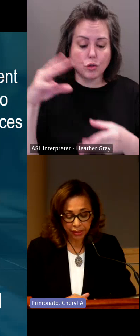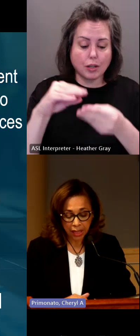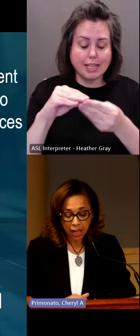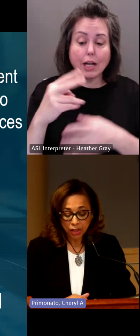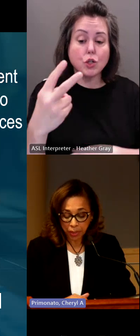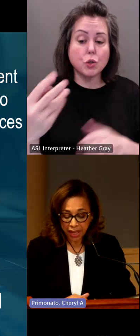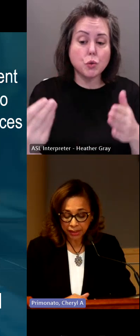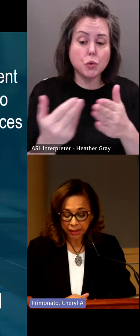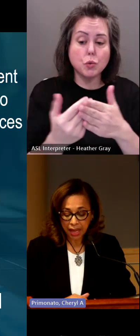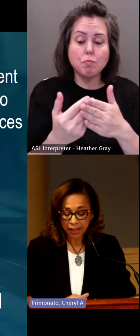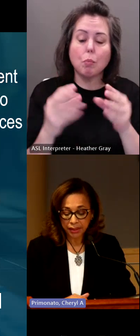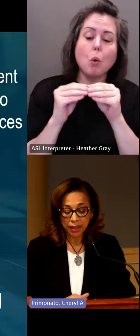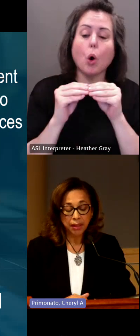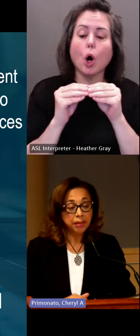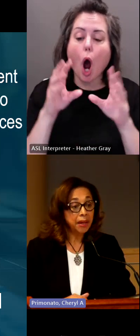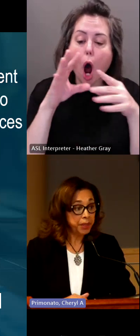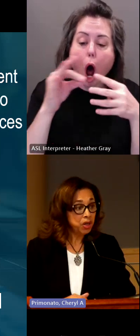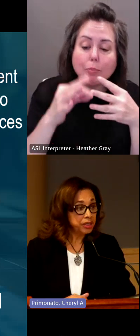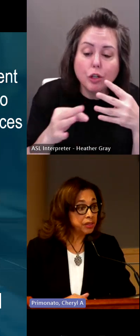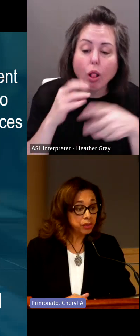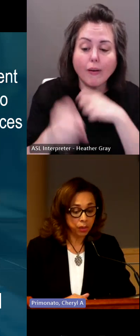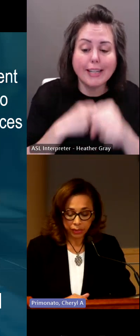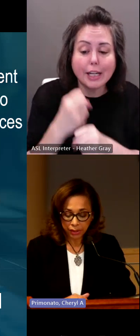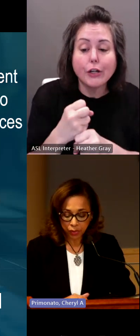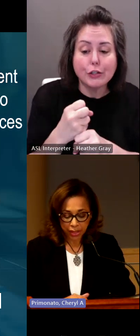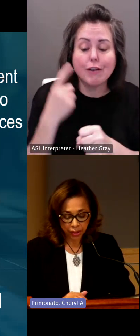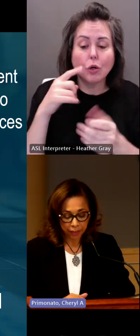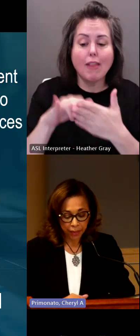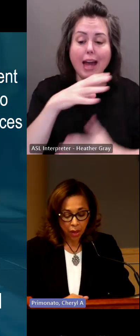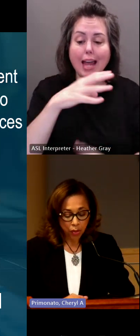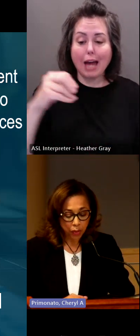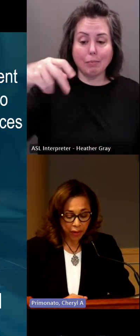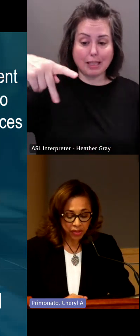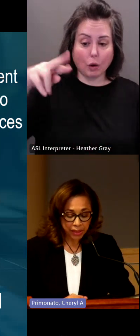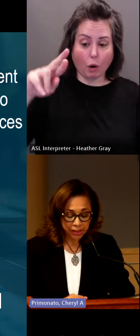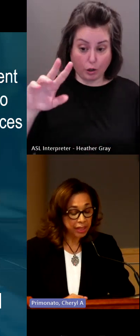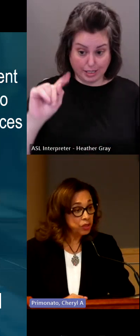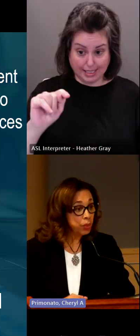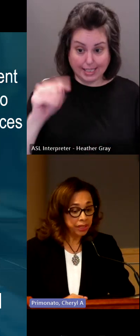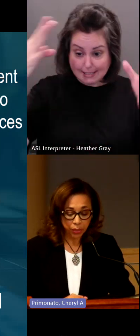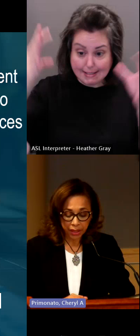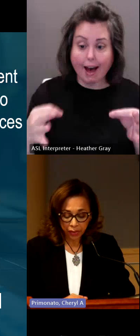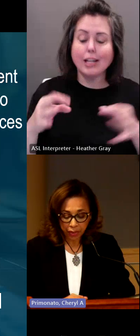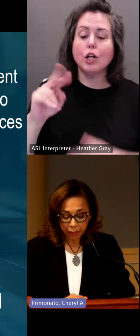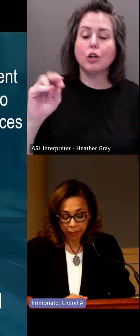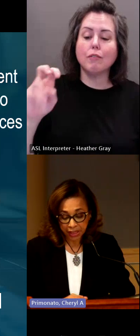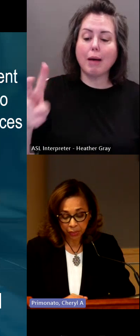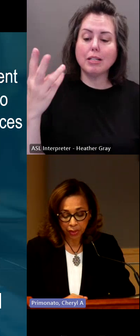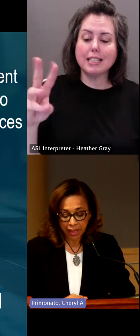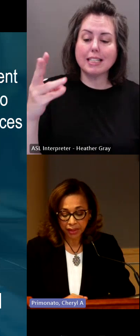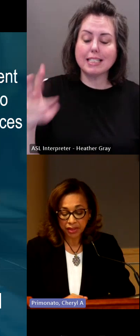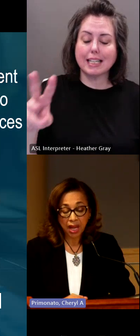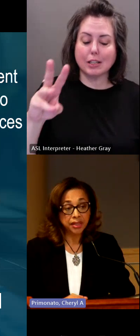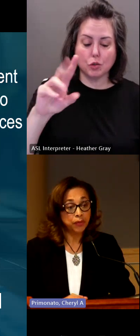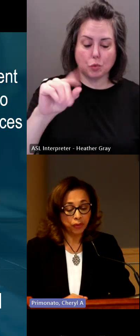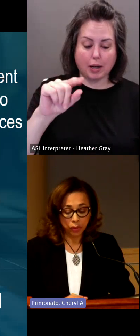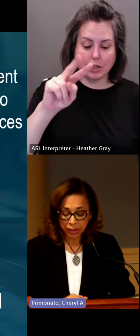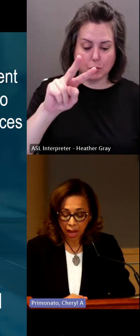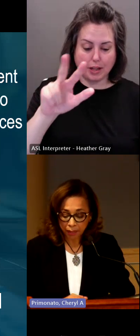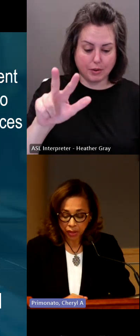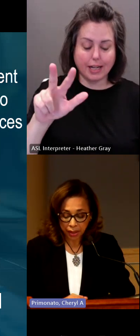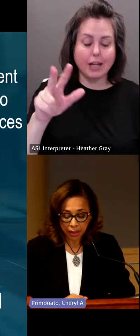option years to be exercised at PRT's sole discretion. On November 16, 2023, Pittsburgh